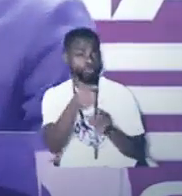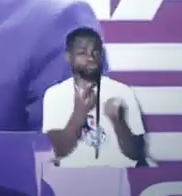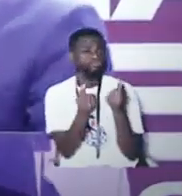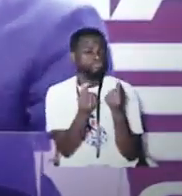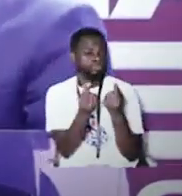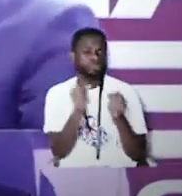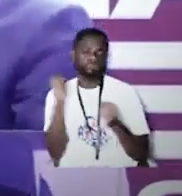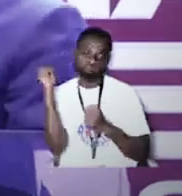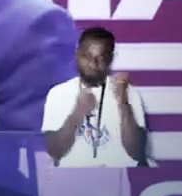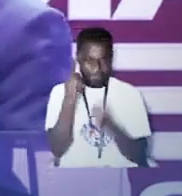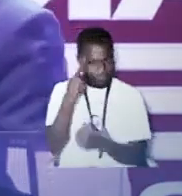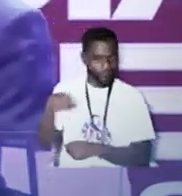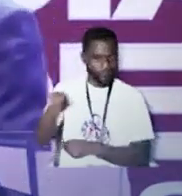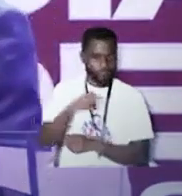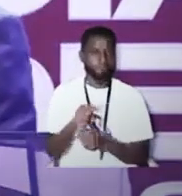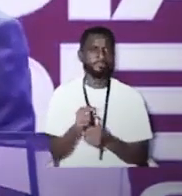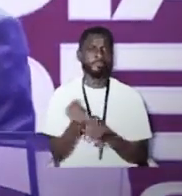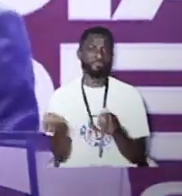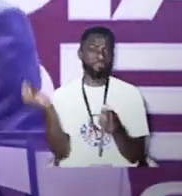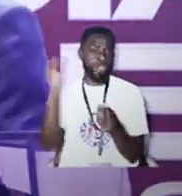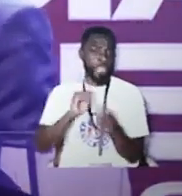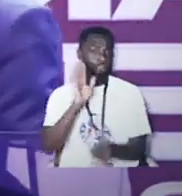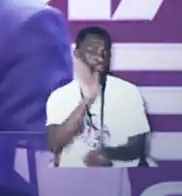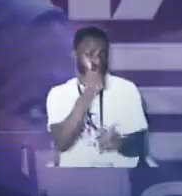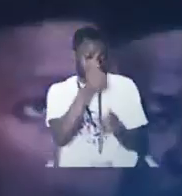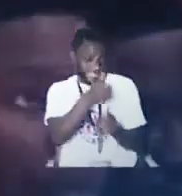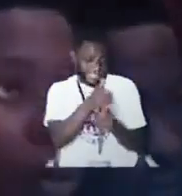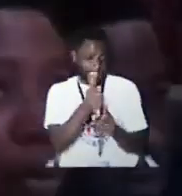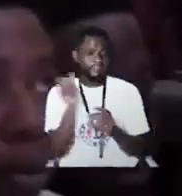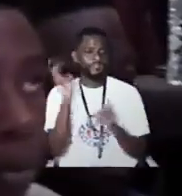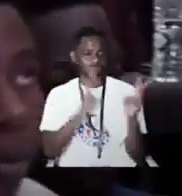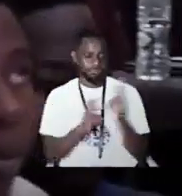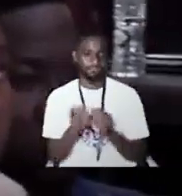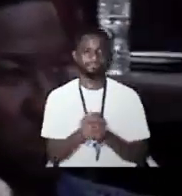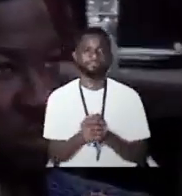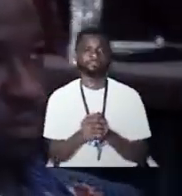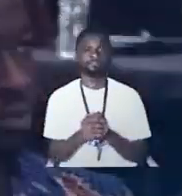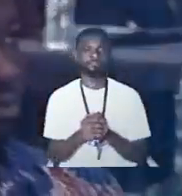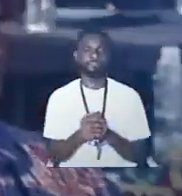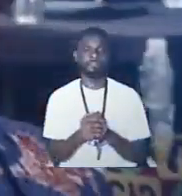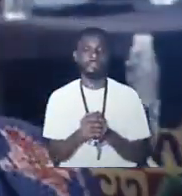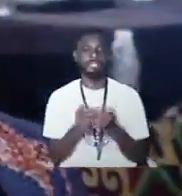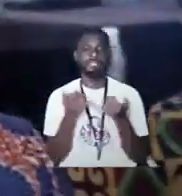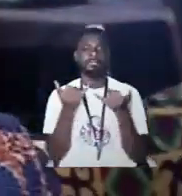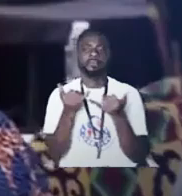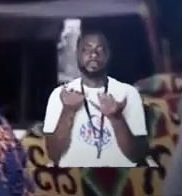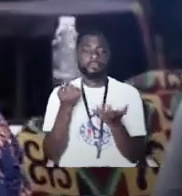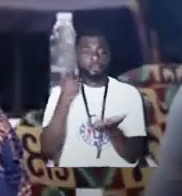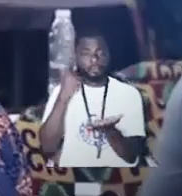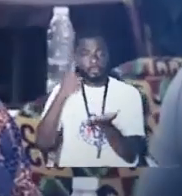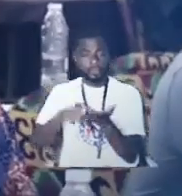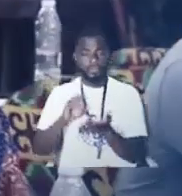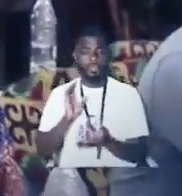them. In addition to your own battles. Anyway, let's recognize our